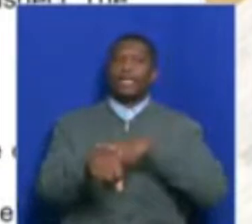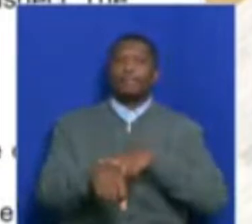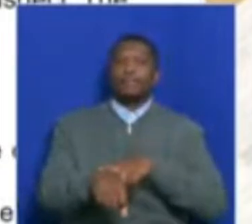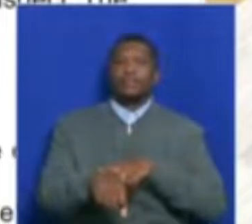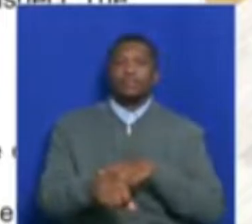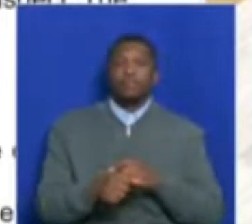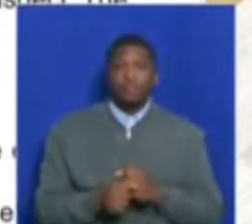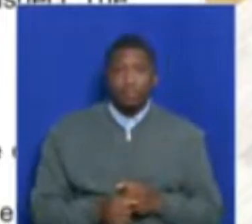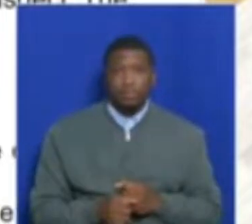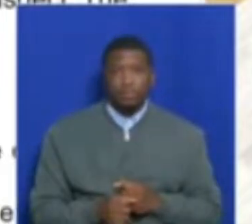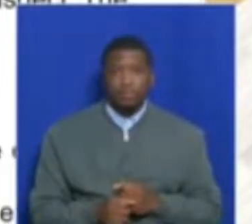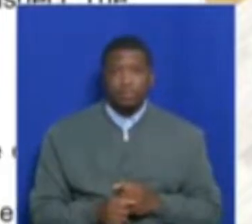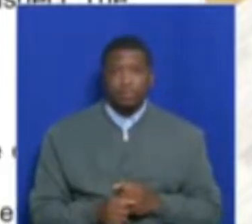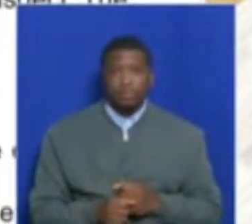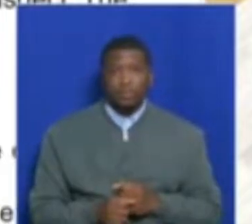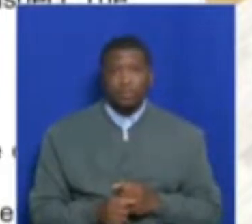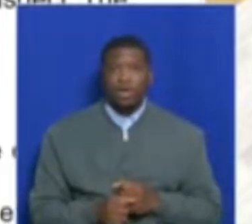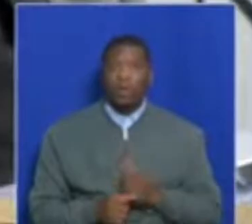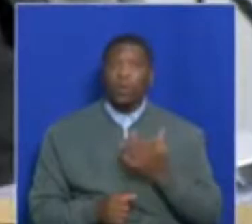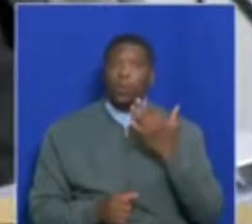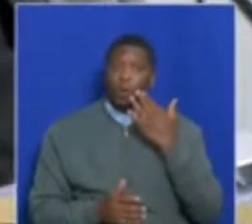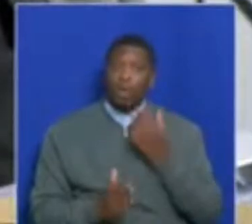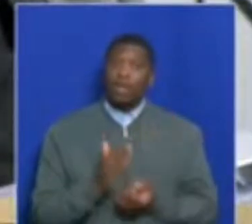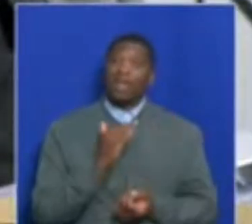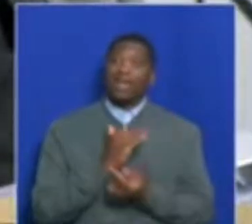this matter, Chair,